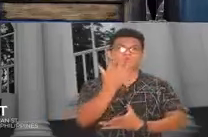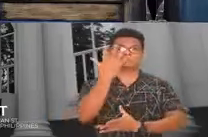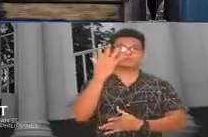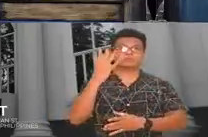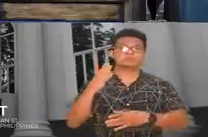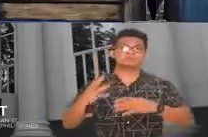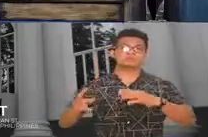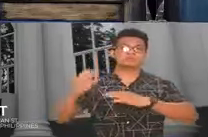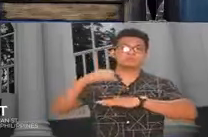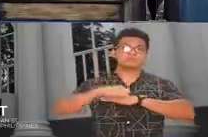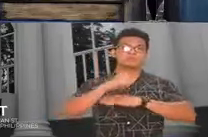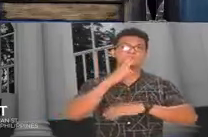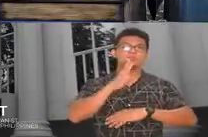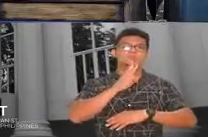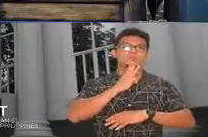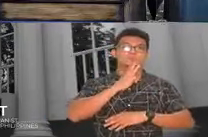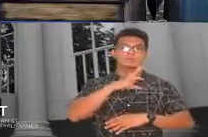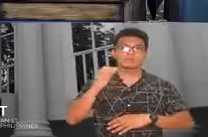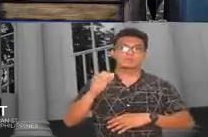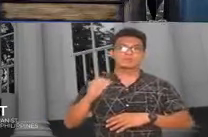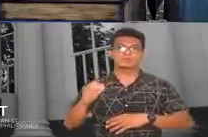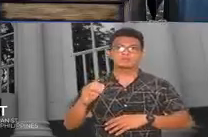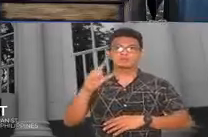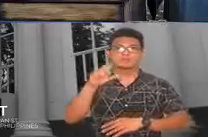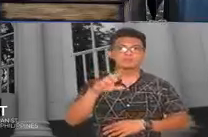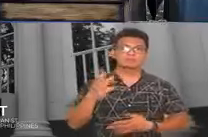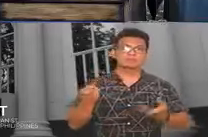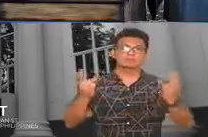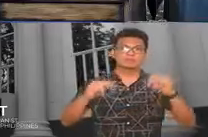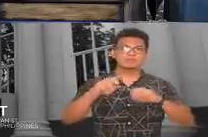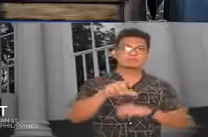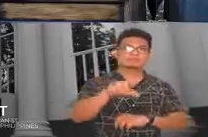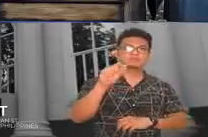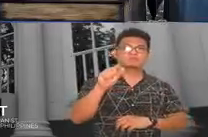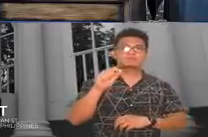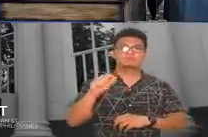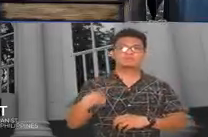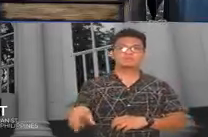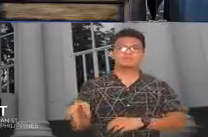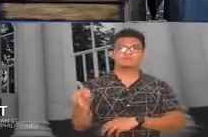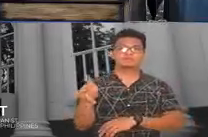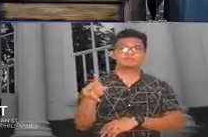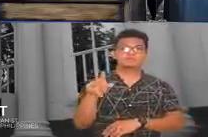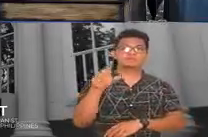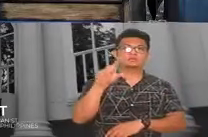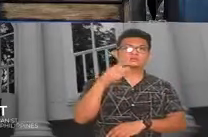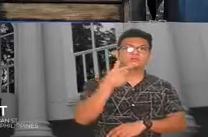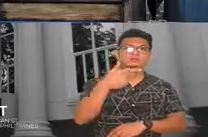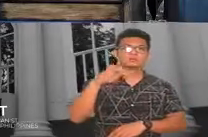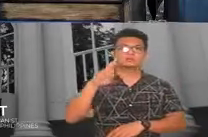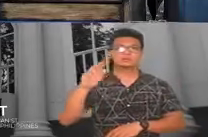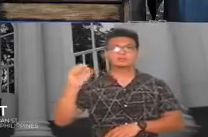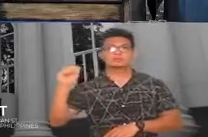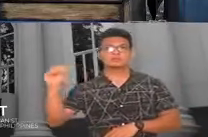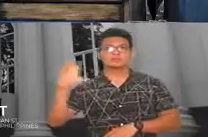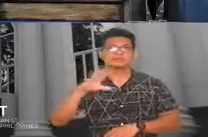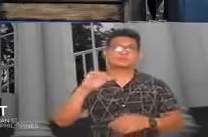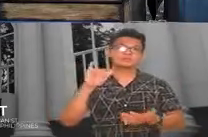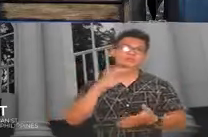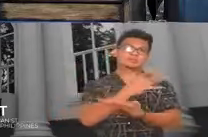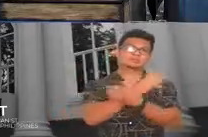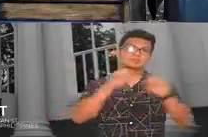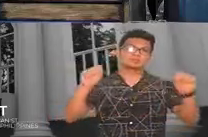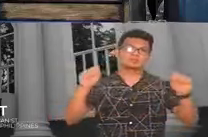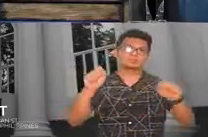brooks, whereabout you may find grass, save the horses and mules alive, that we lose